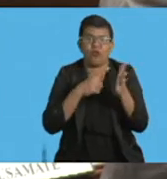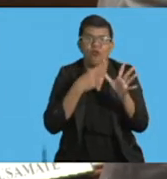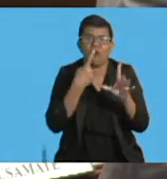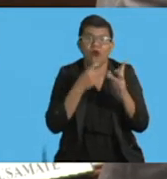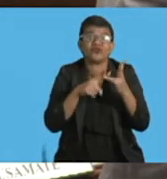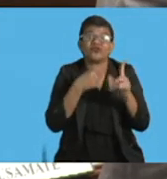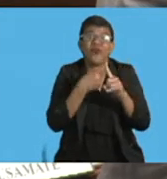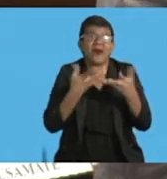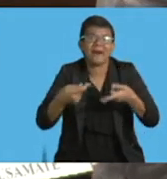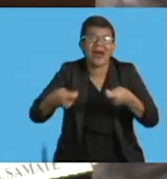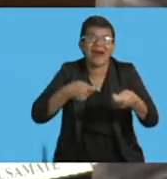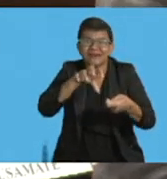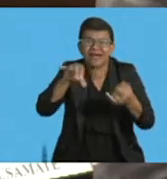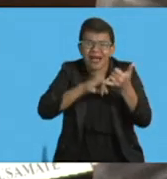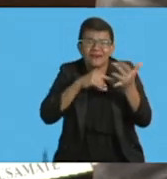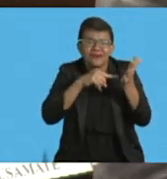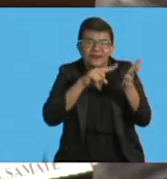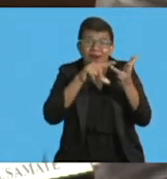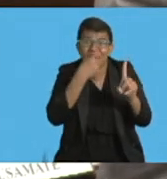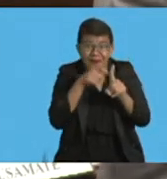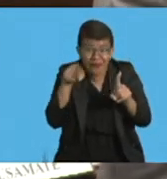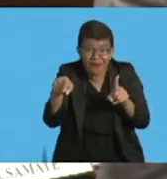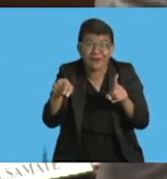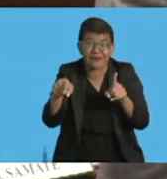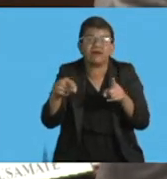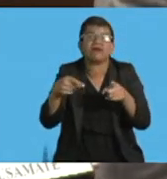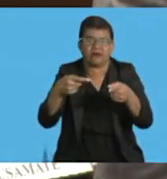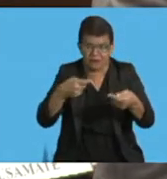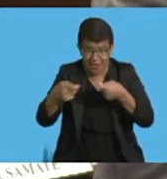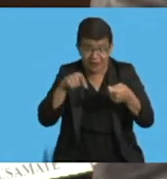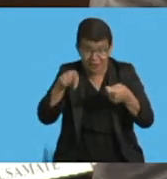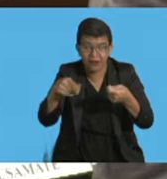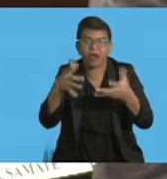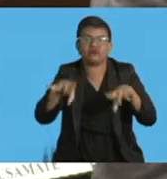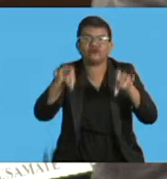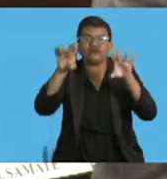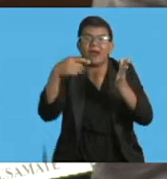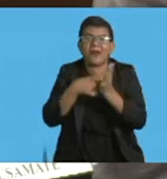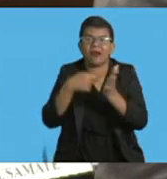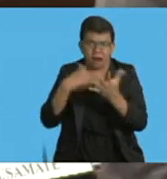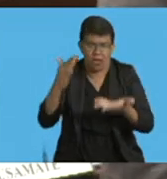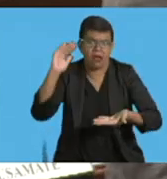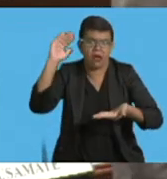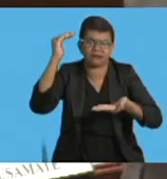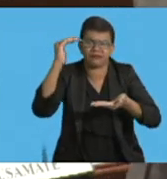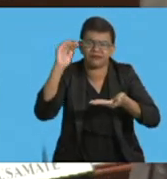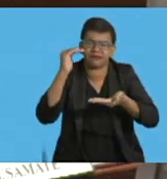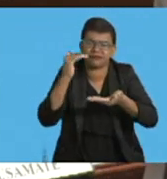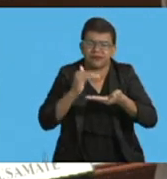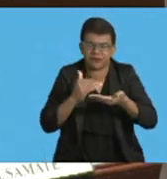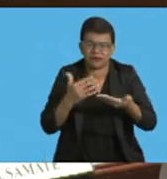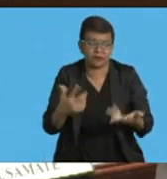Speaker, sir, again very quickly, grew by a record low of 6.2% in the second quarter of 2019, while annual growth slowed